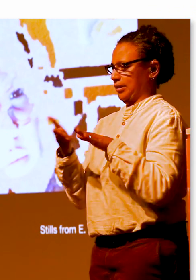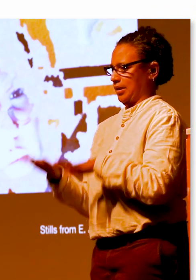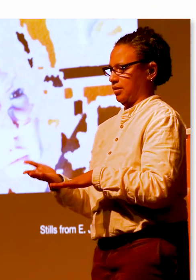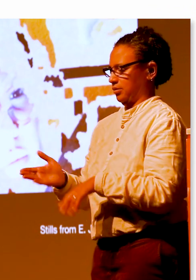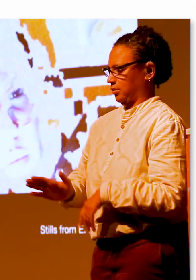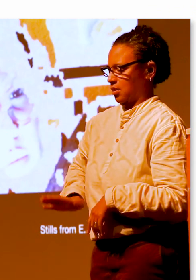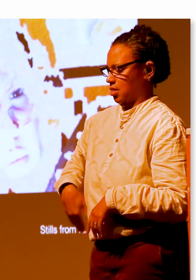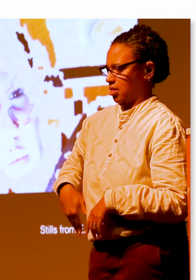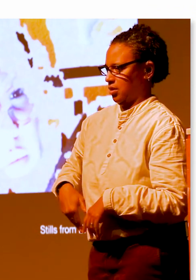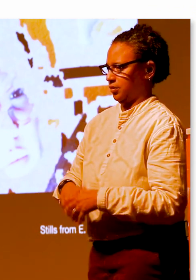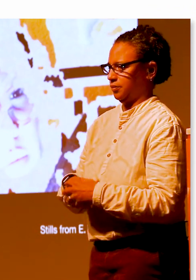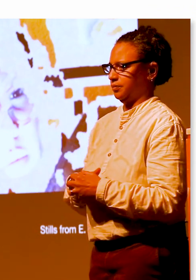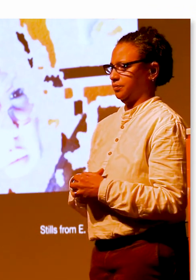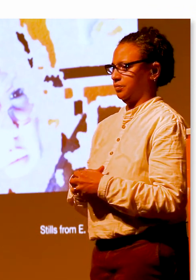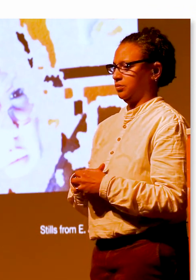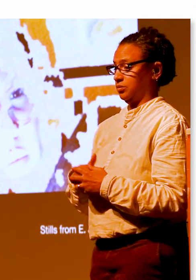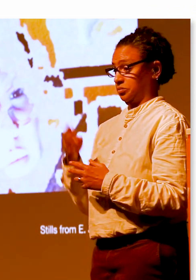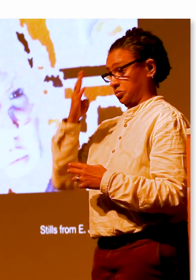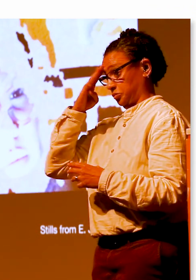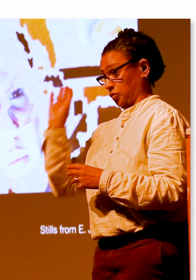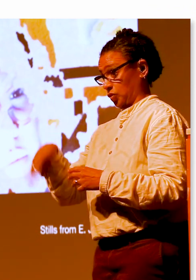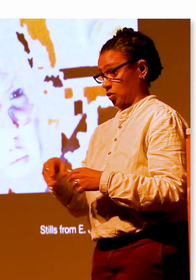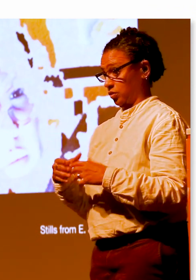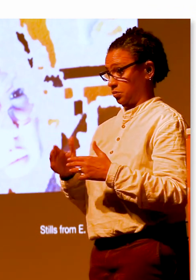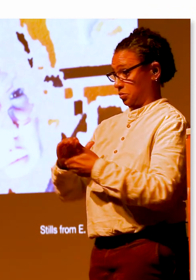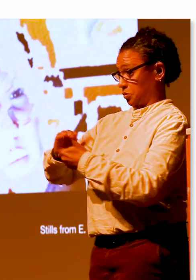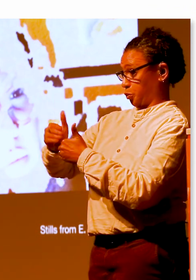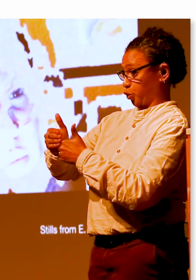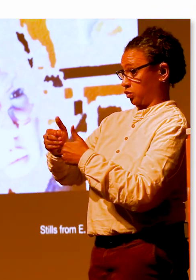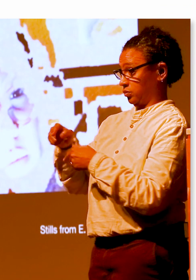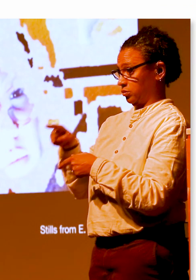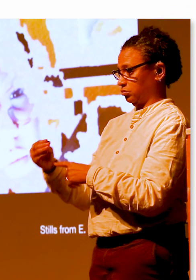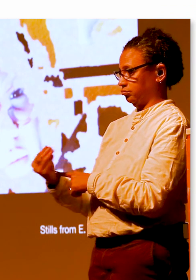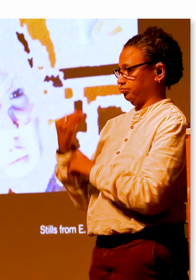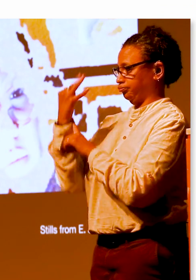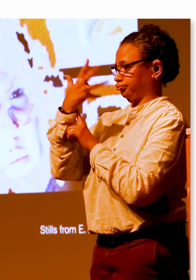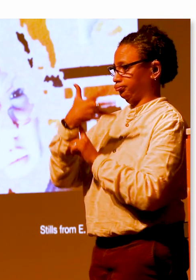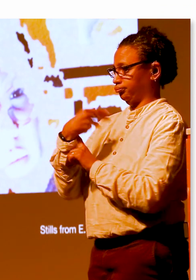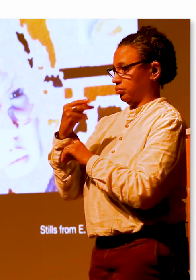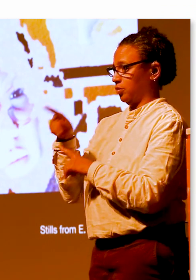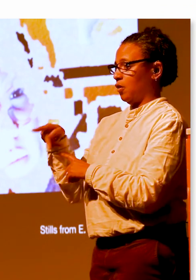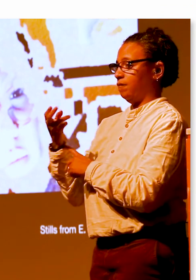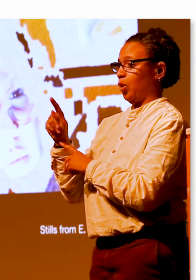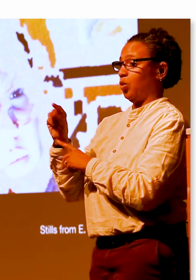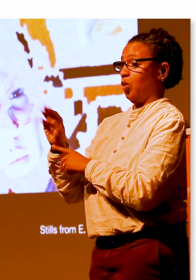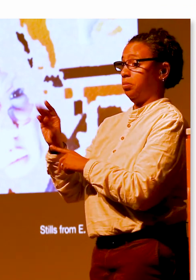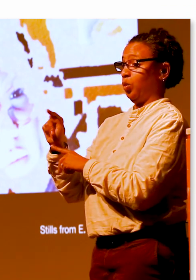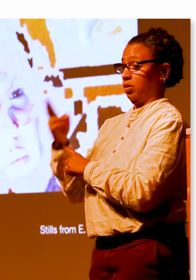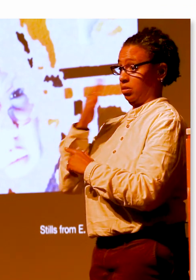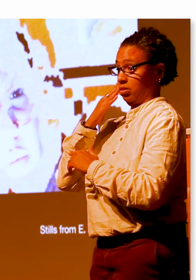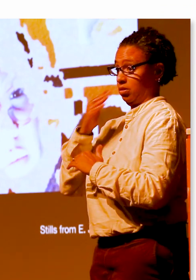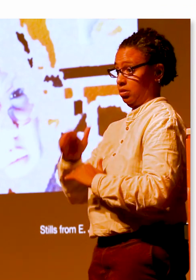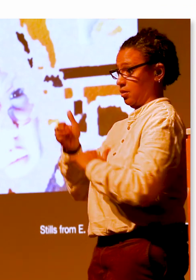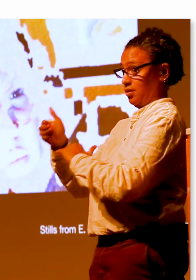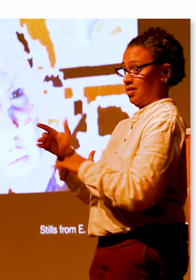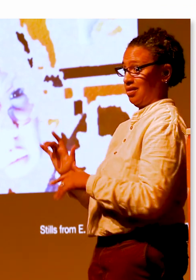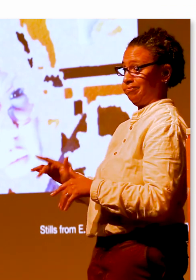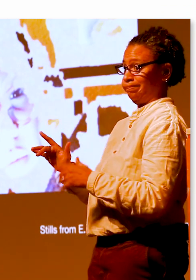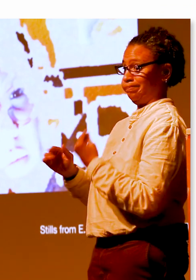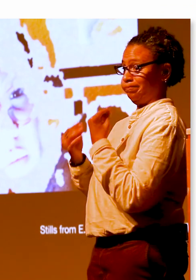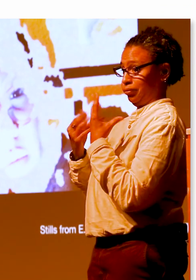doot, doot, doot. And you could take images of yourself. And the call from the artist was for especially Black people